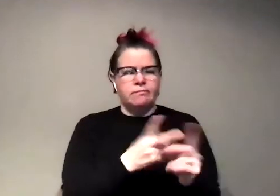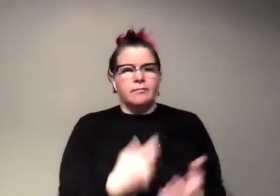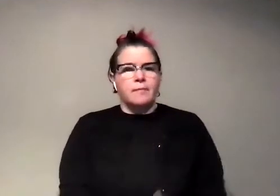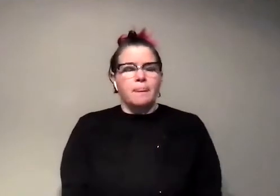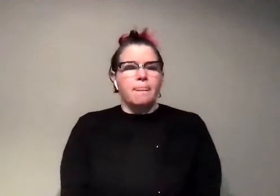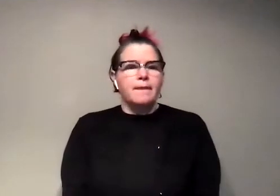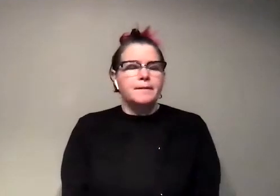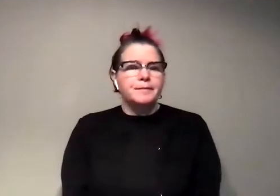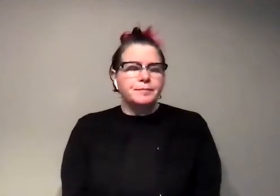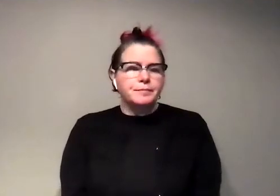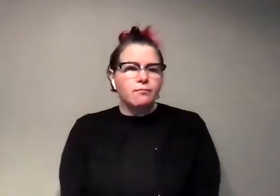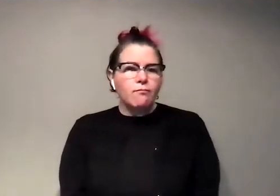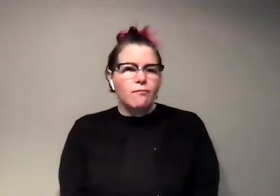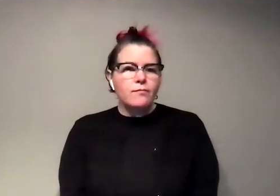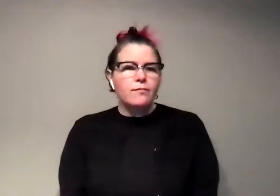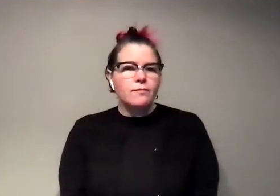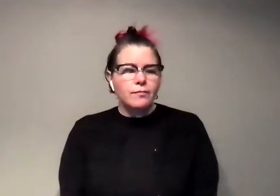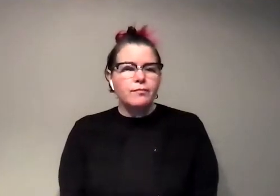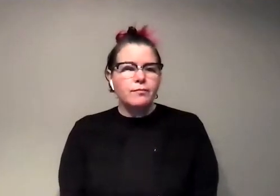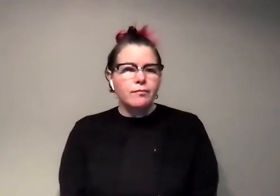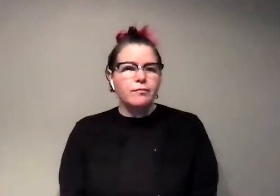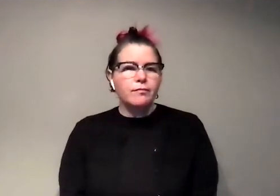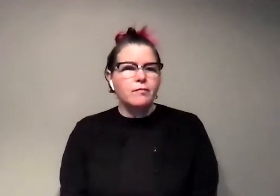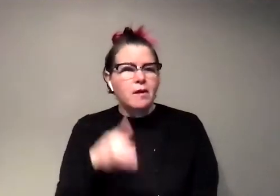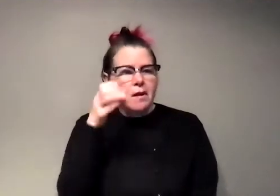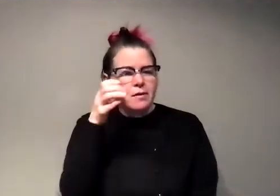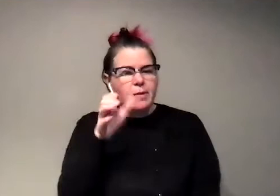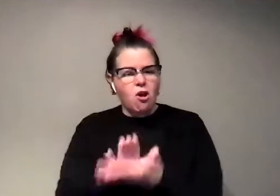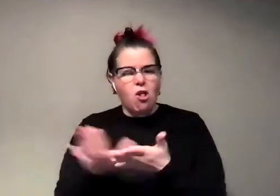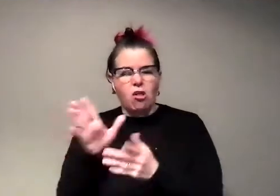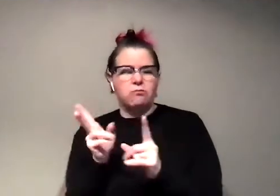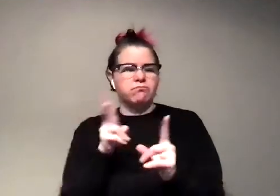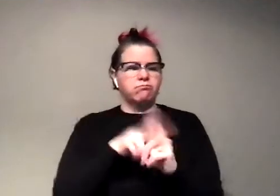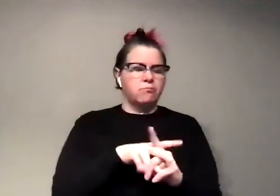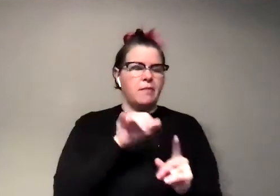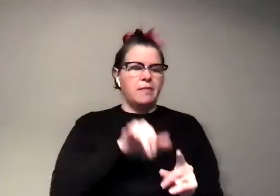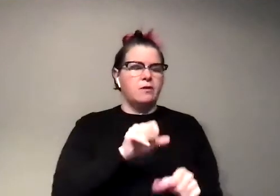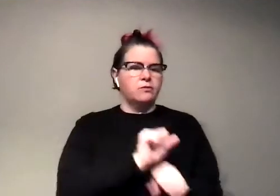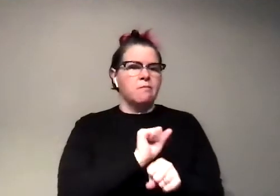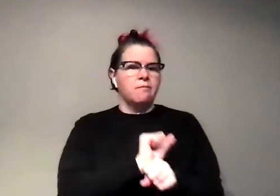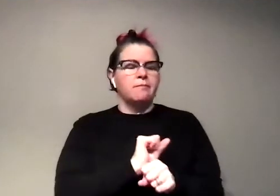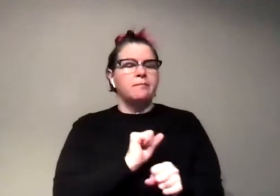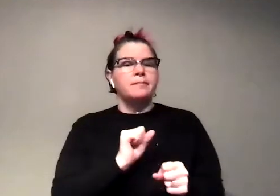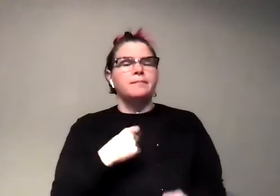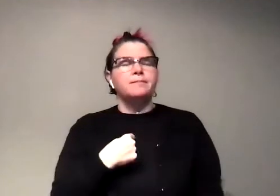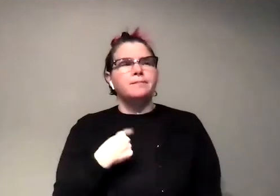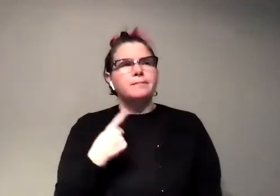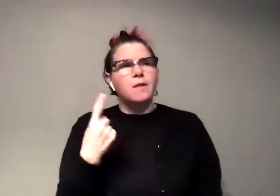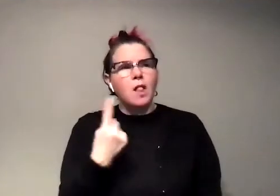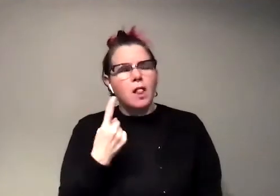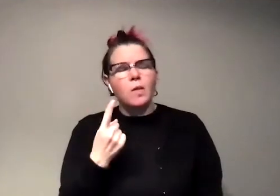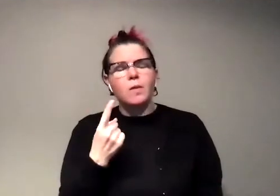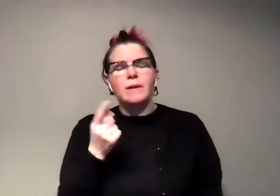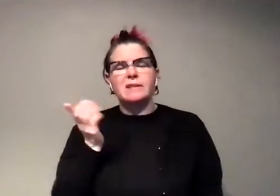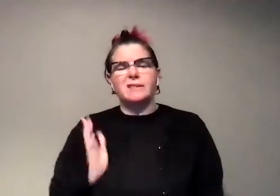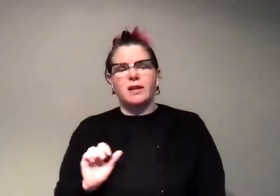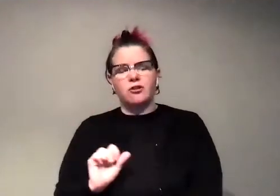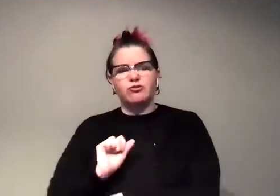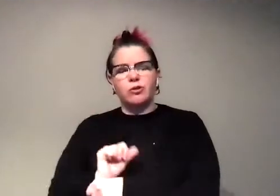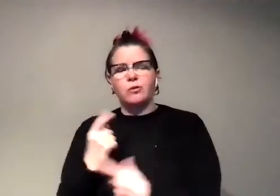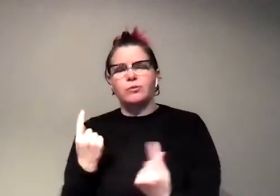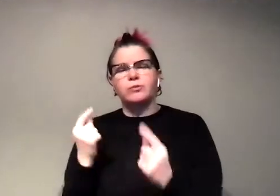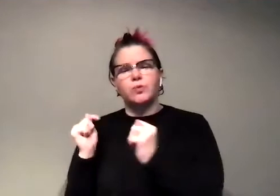that I used in college. And I always tutored on the side as well because I had